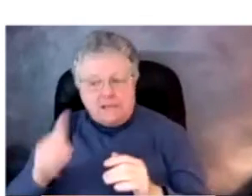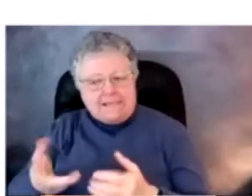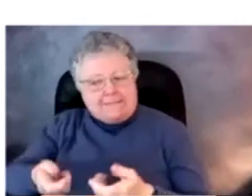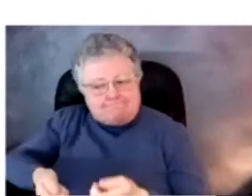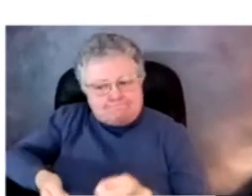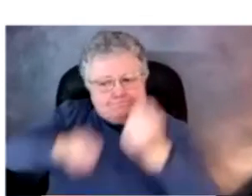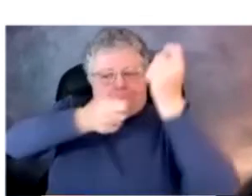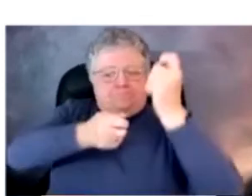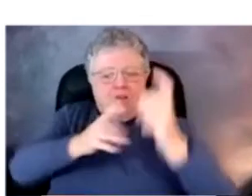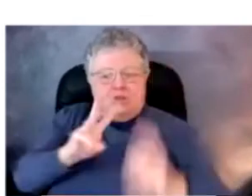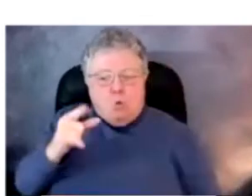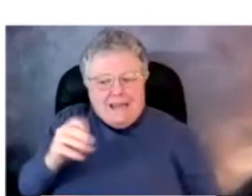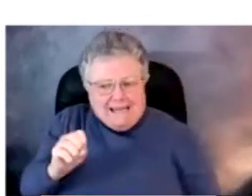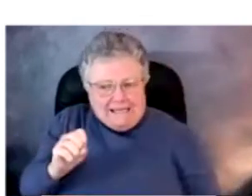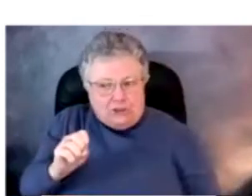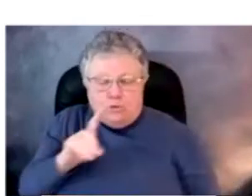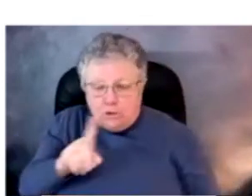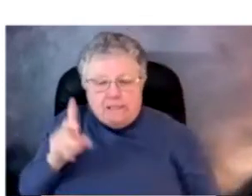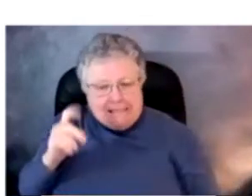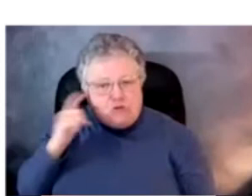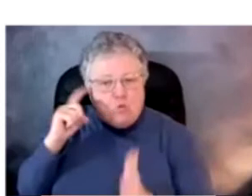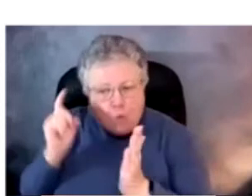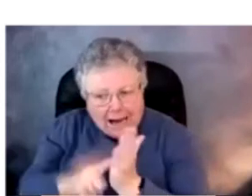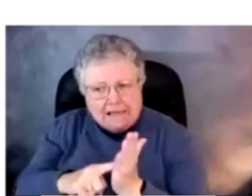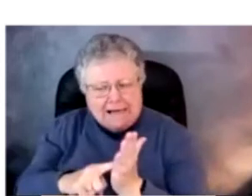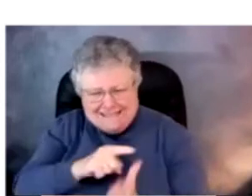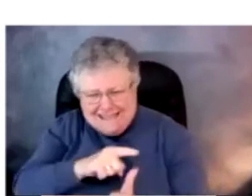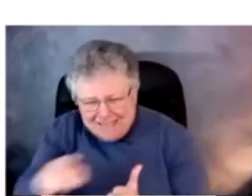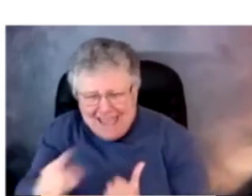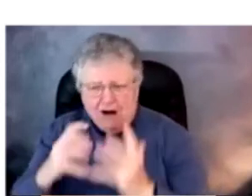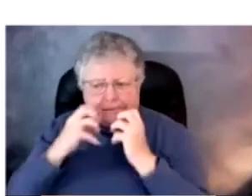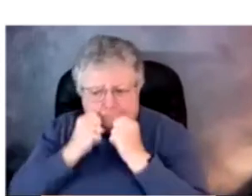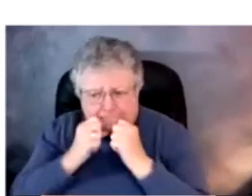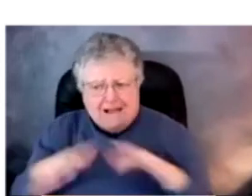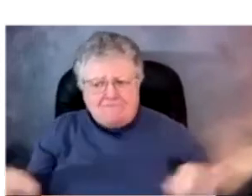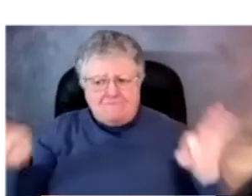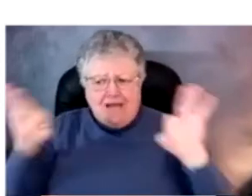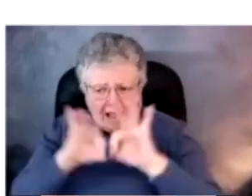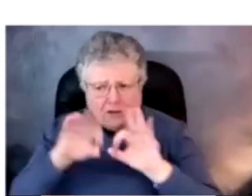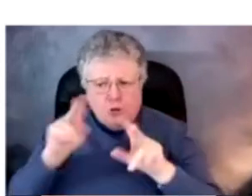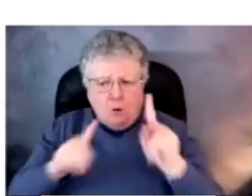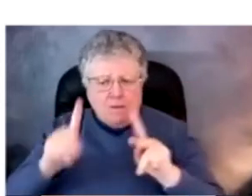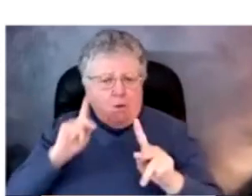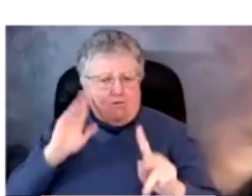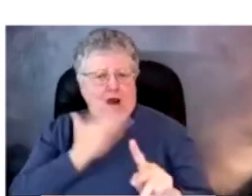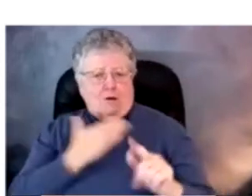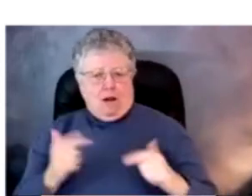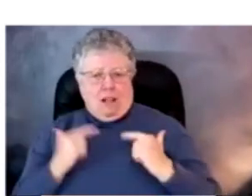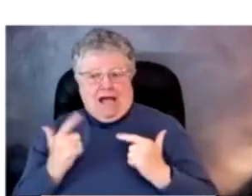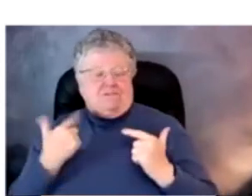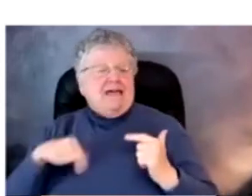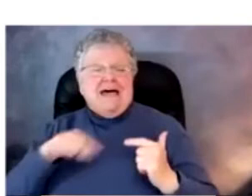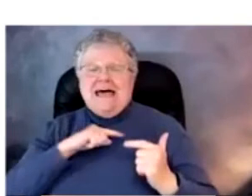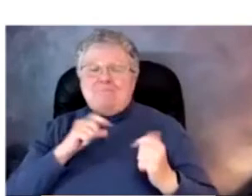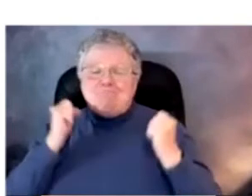and recognizing the value of that community care work that people do, that we so clearly